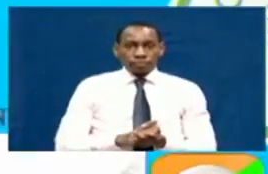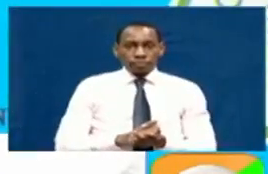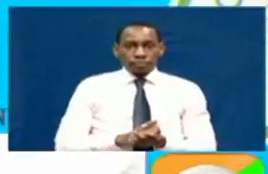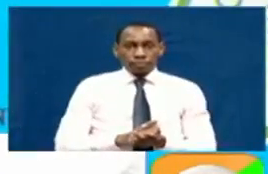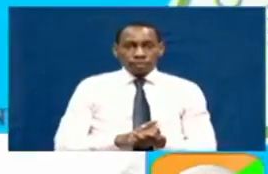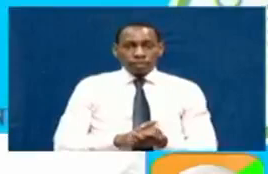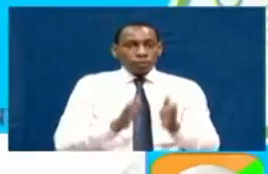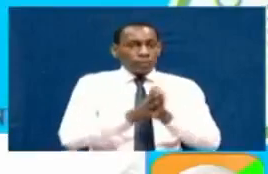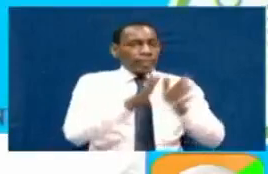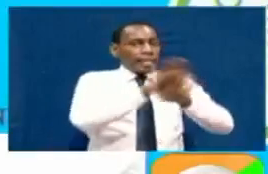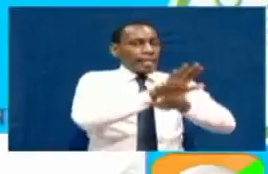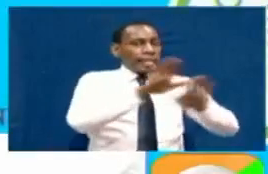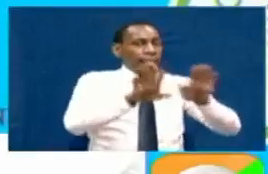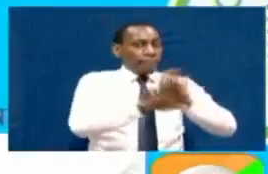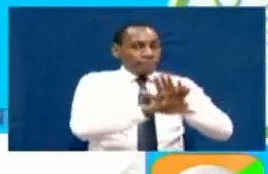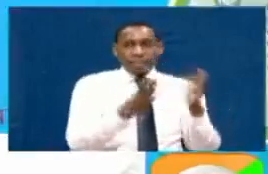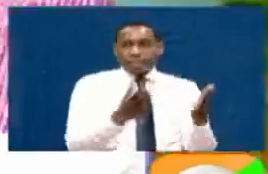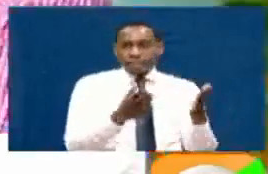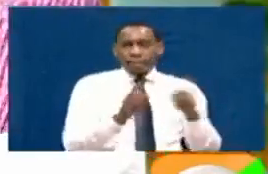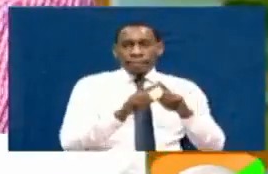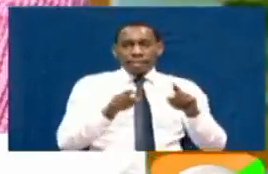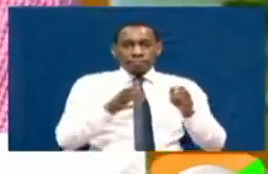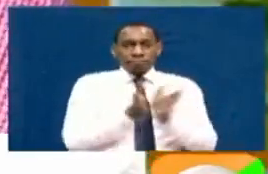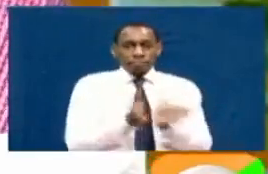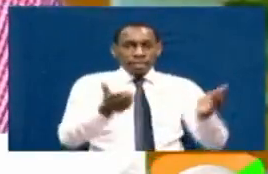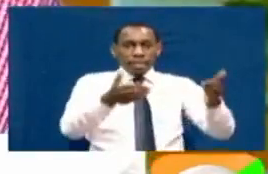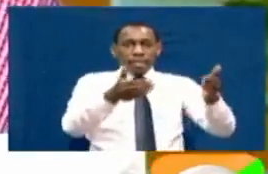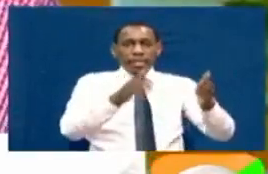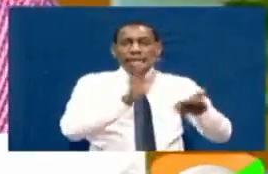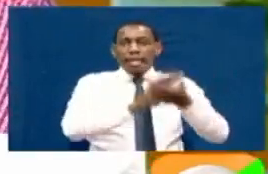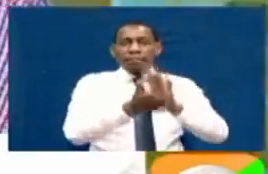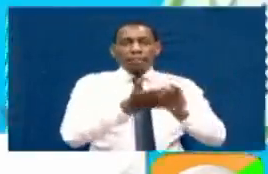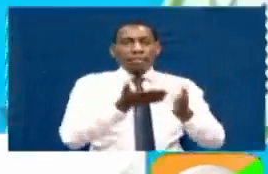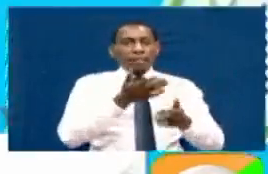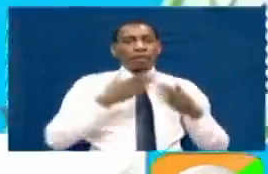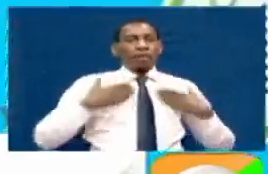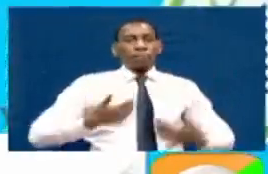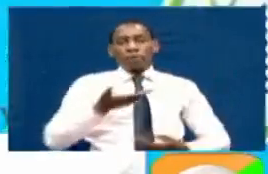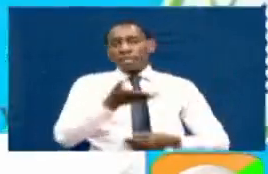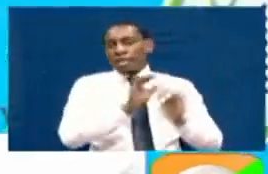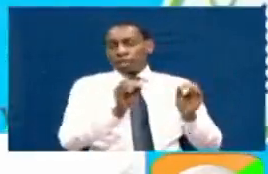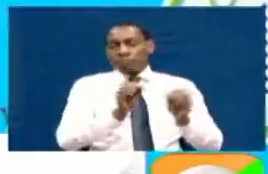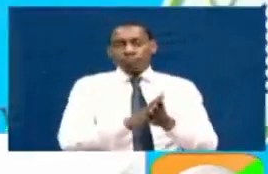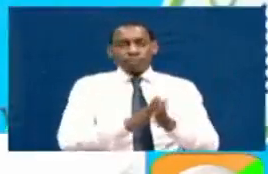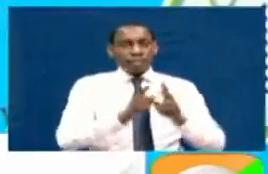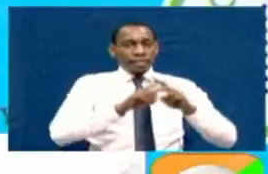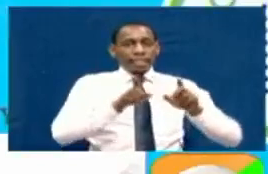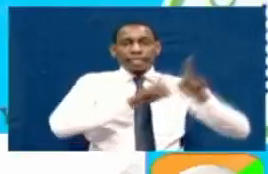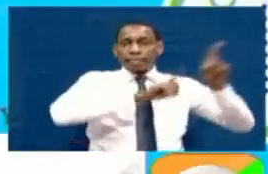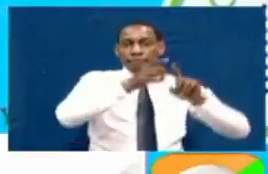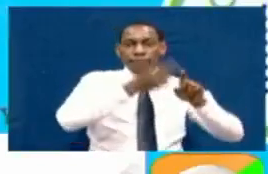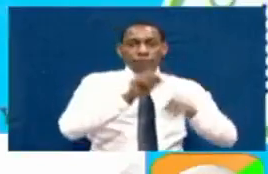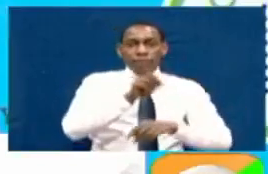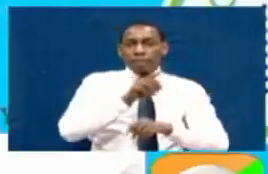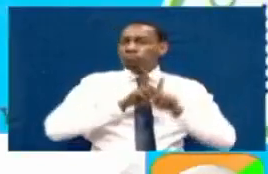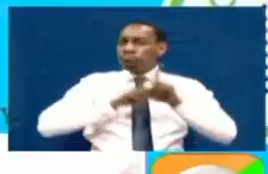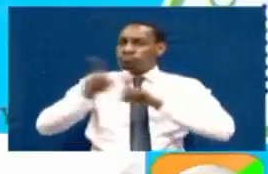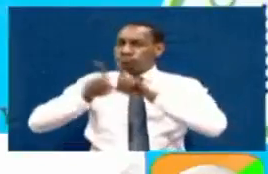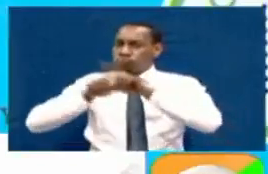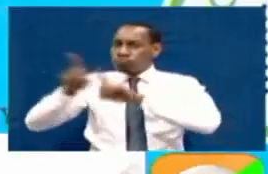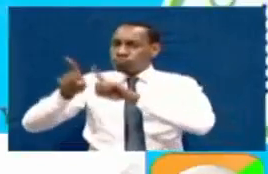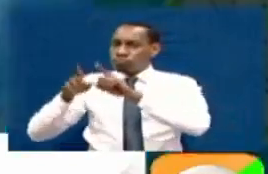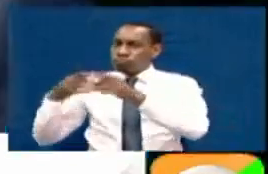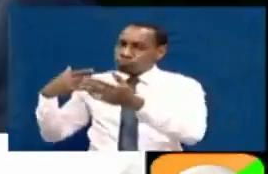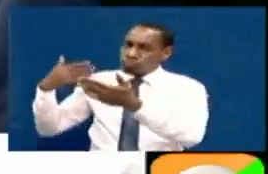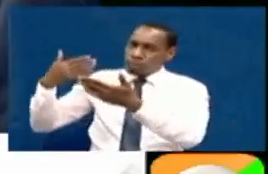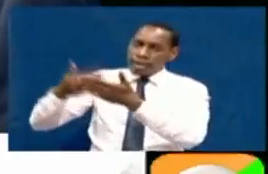fully equipped with an empty coffin. They managed to come from Nairobi, traveled all the